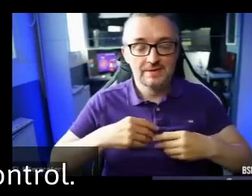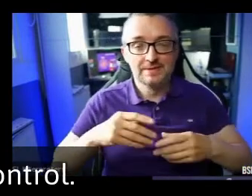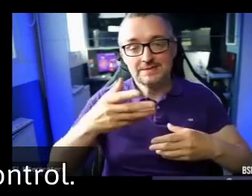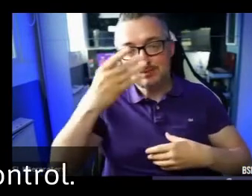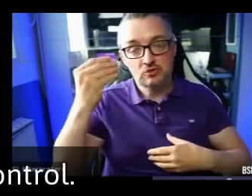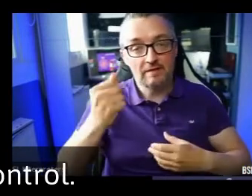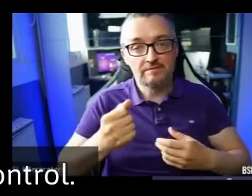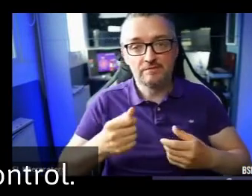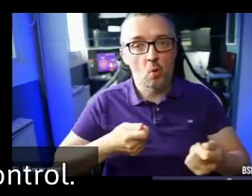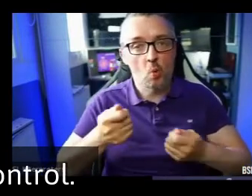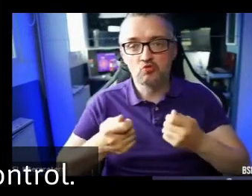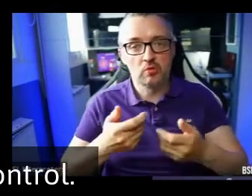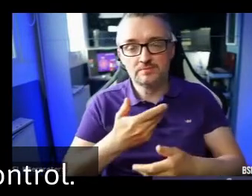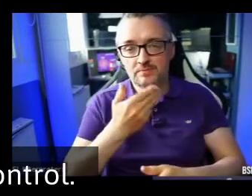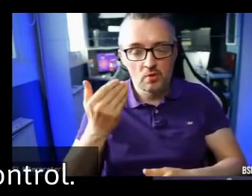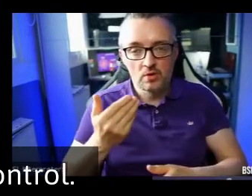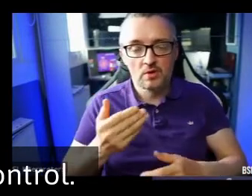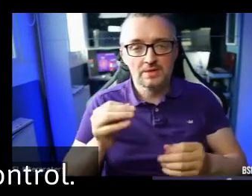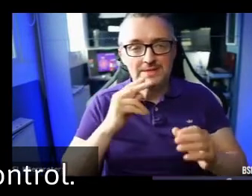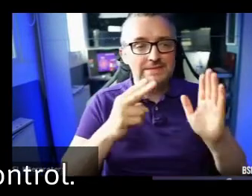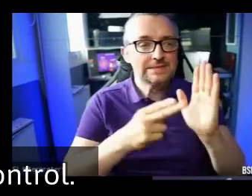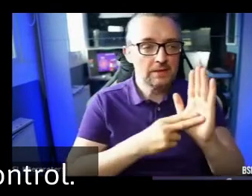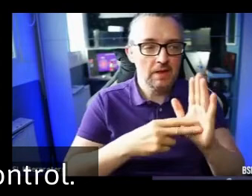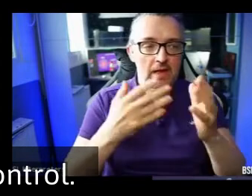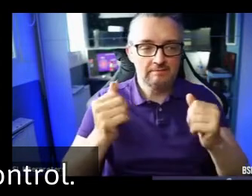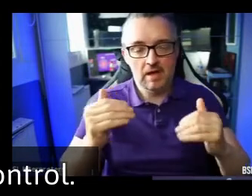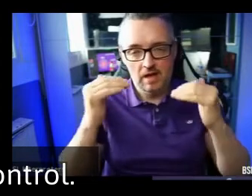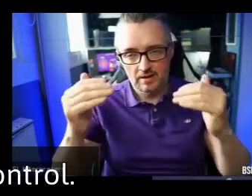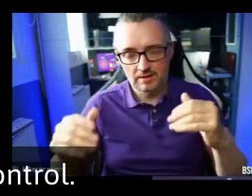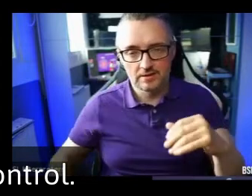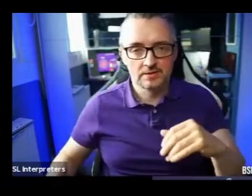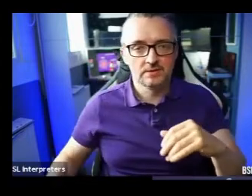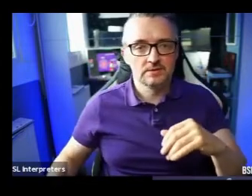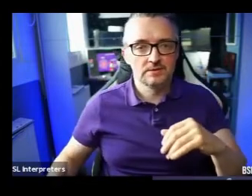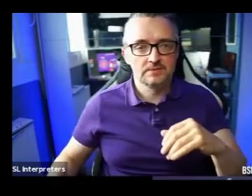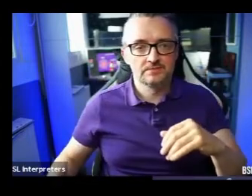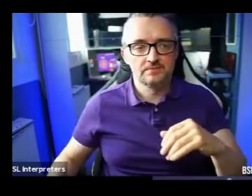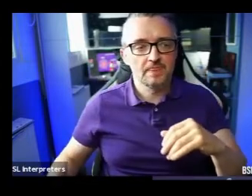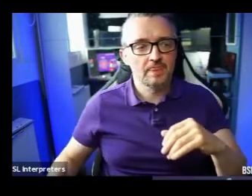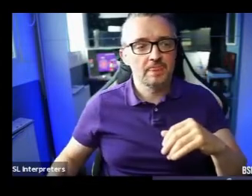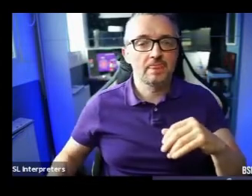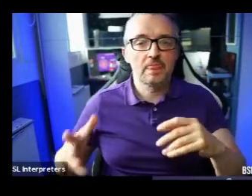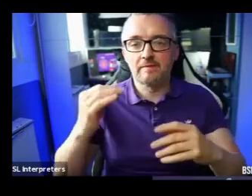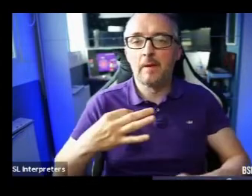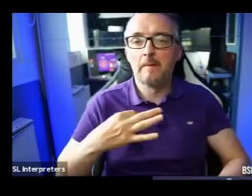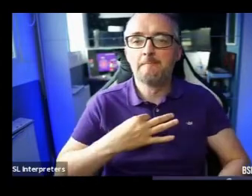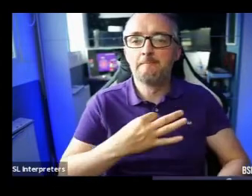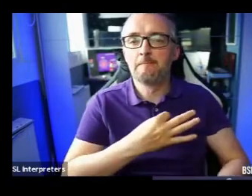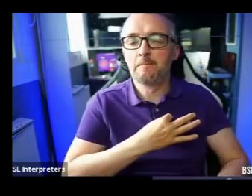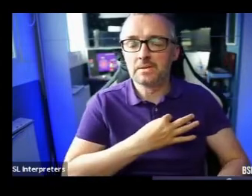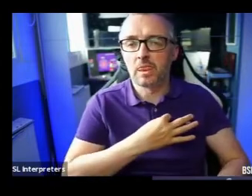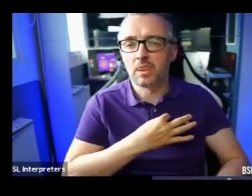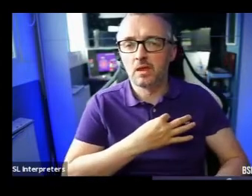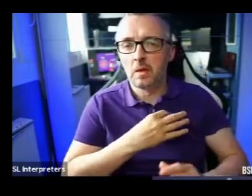that people had a lack of control, that there was a very high level of stigma. We had, in the main, a medical model